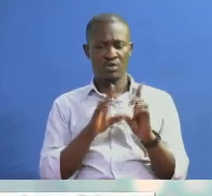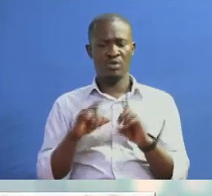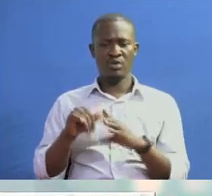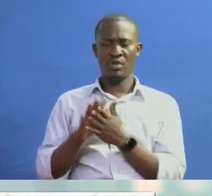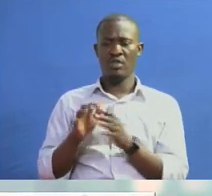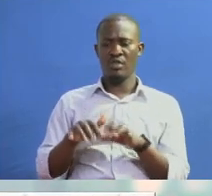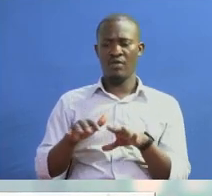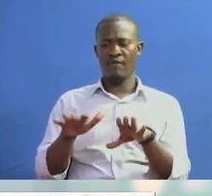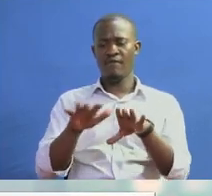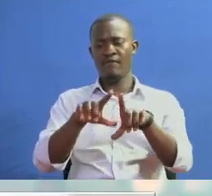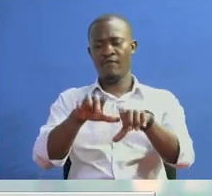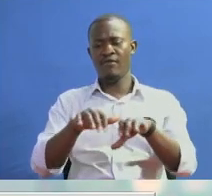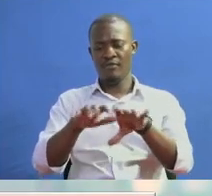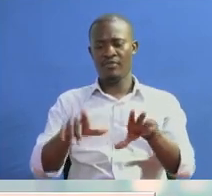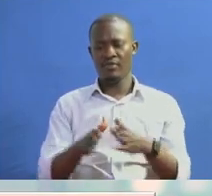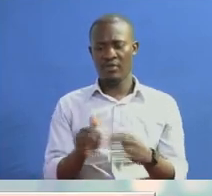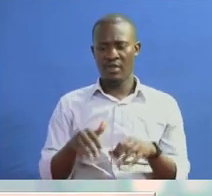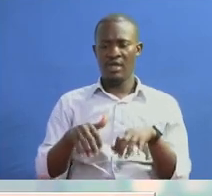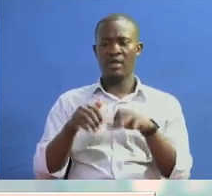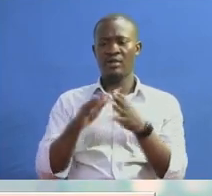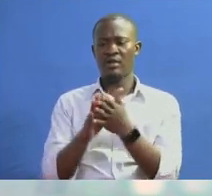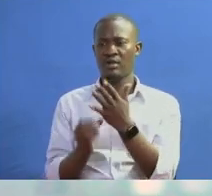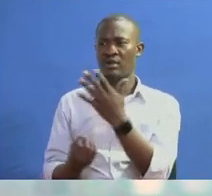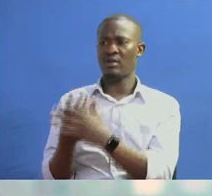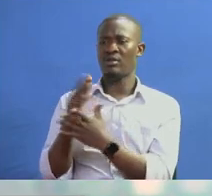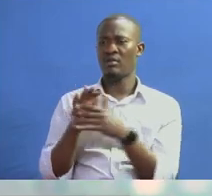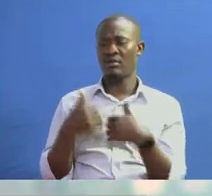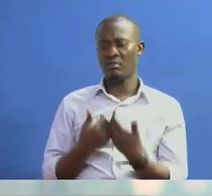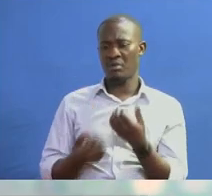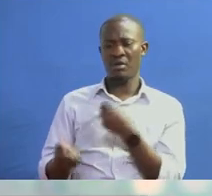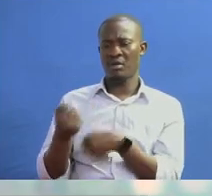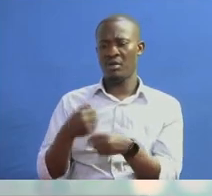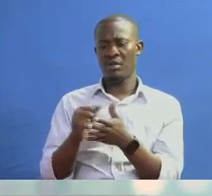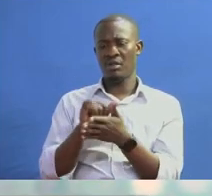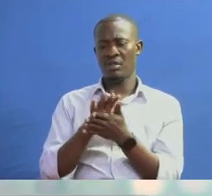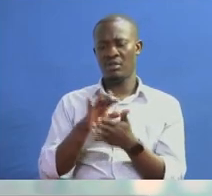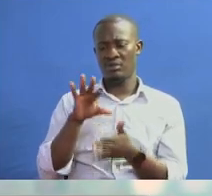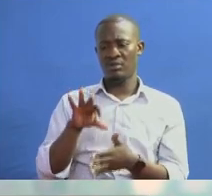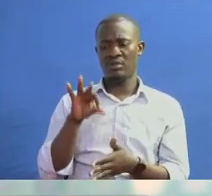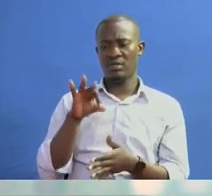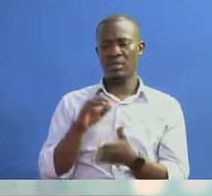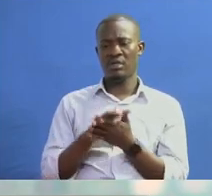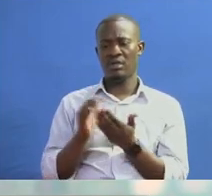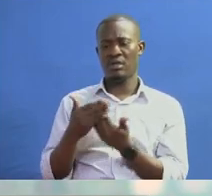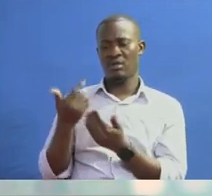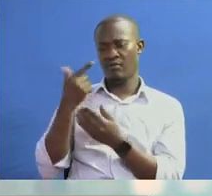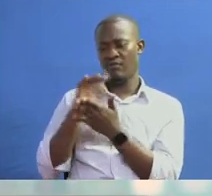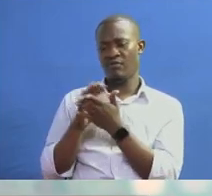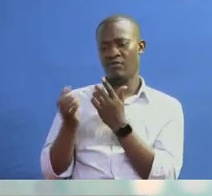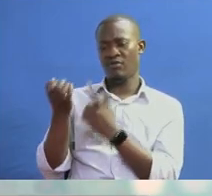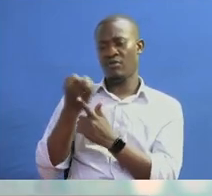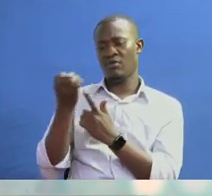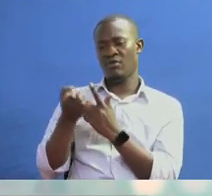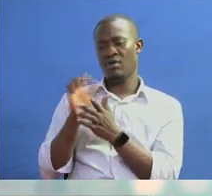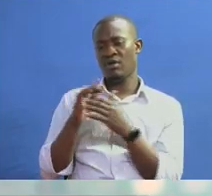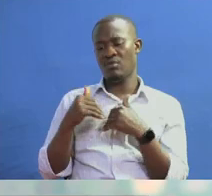farm, agricultural regenerative activities mm-hmm. that will take care of the environment mm-hmm. and to water and